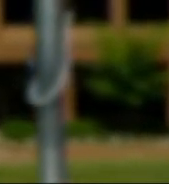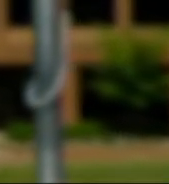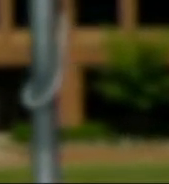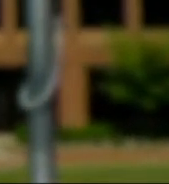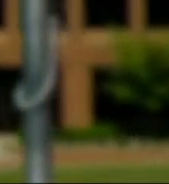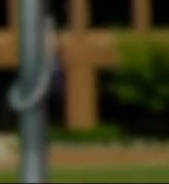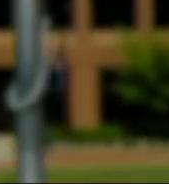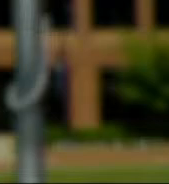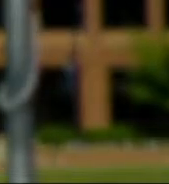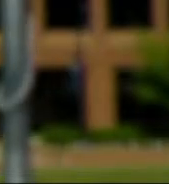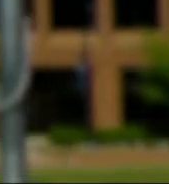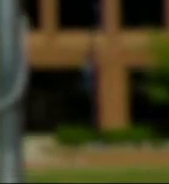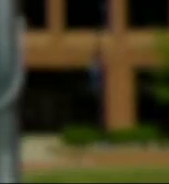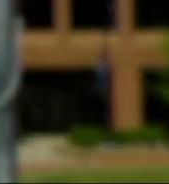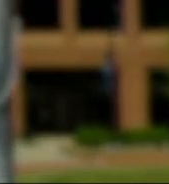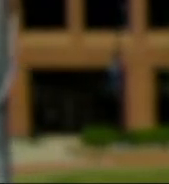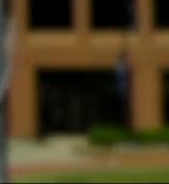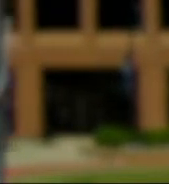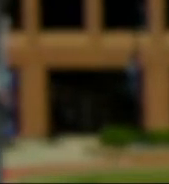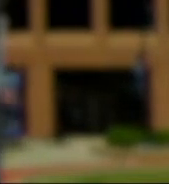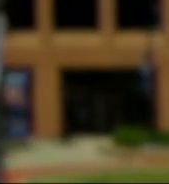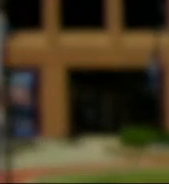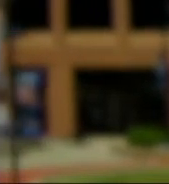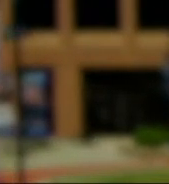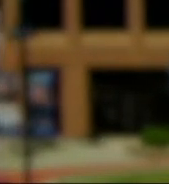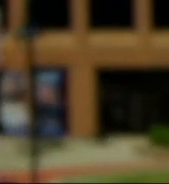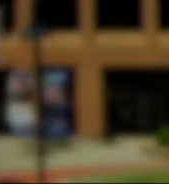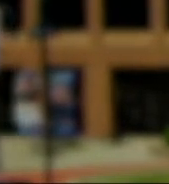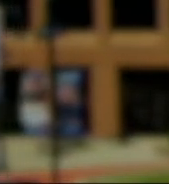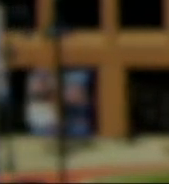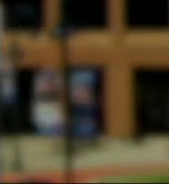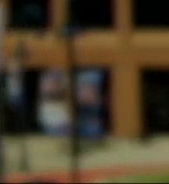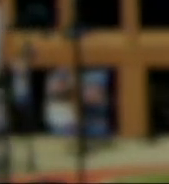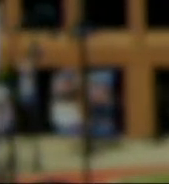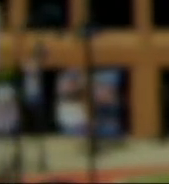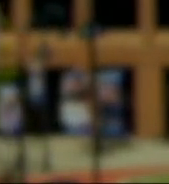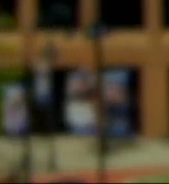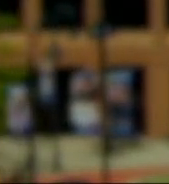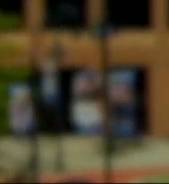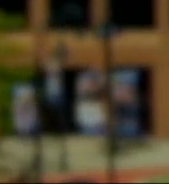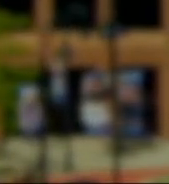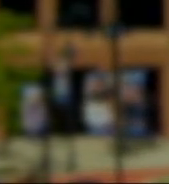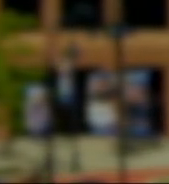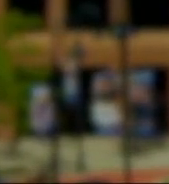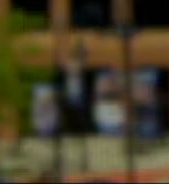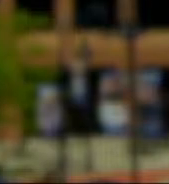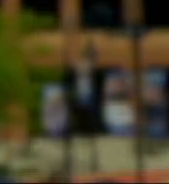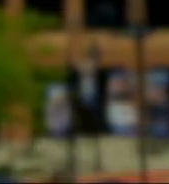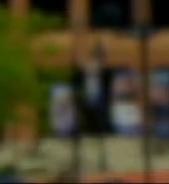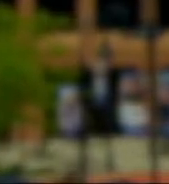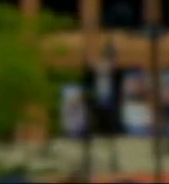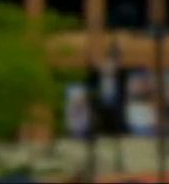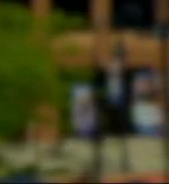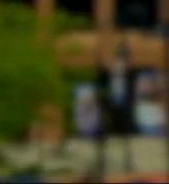perilous fight, o'er the ramparts